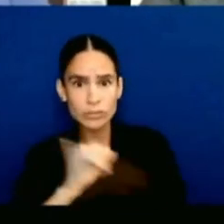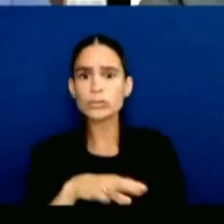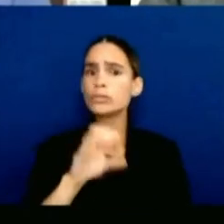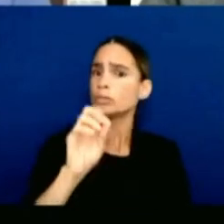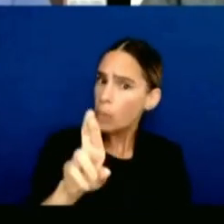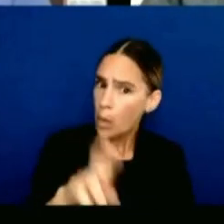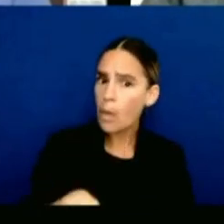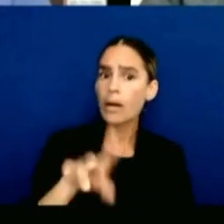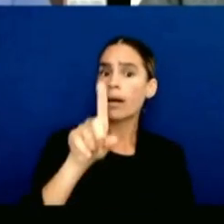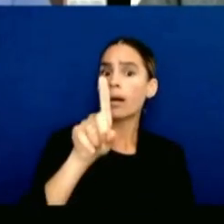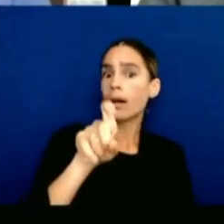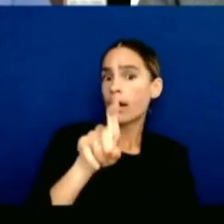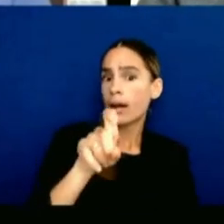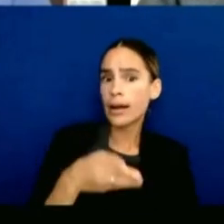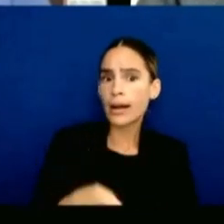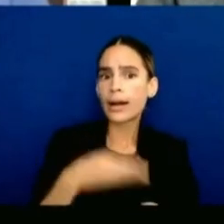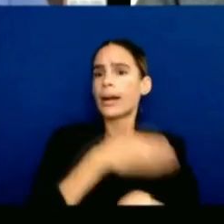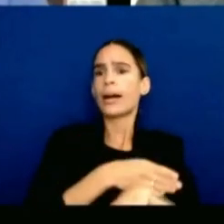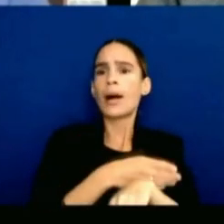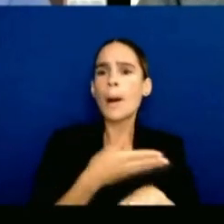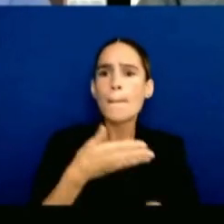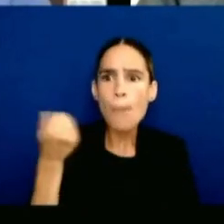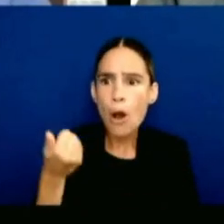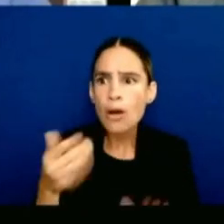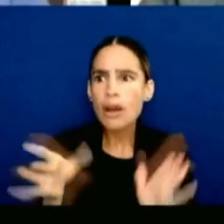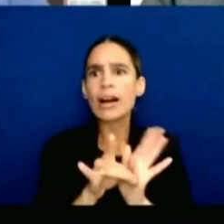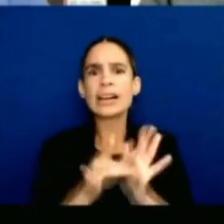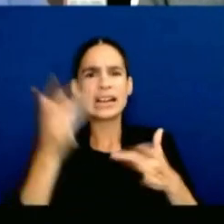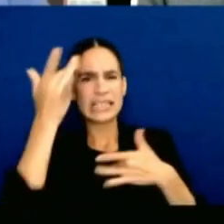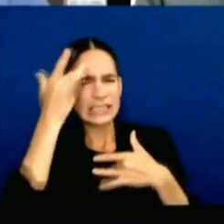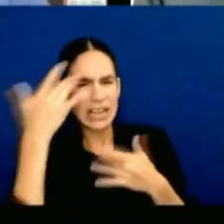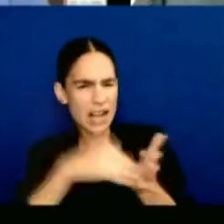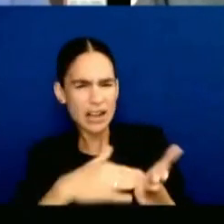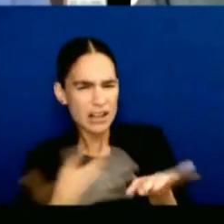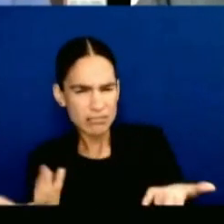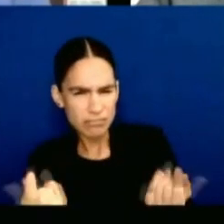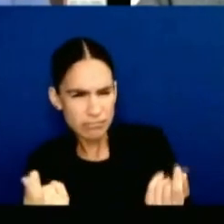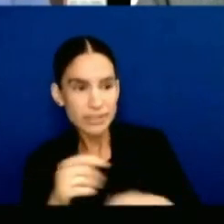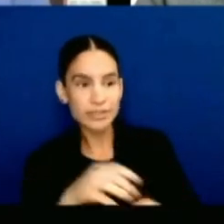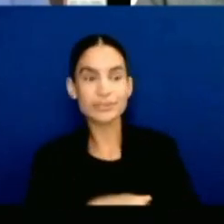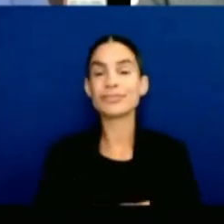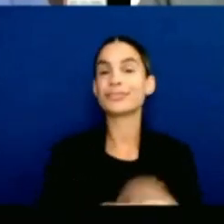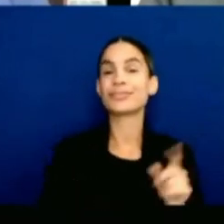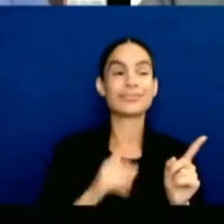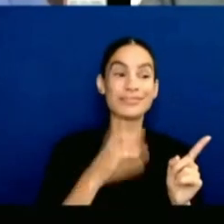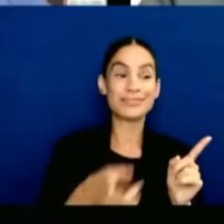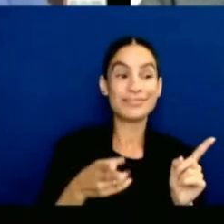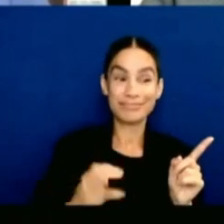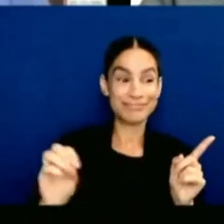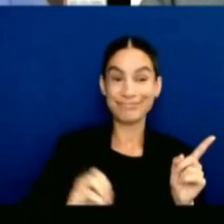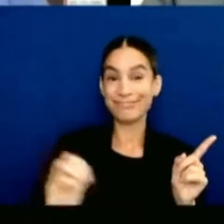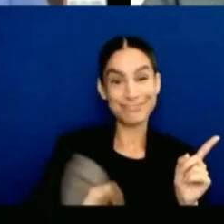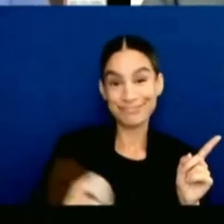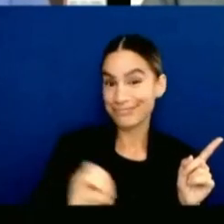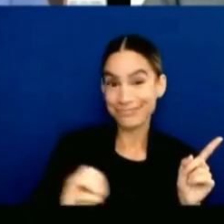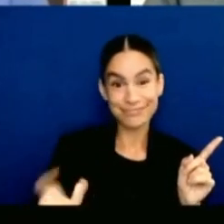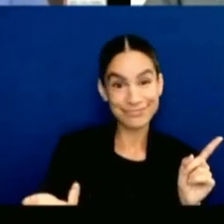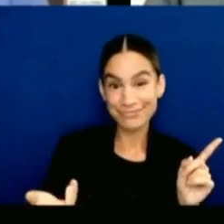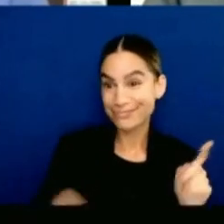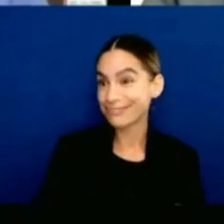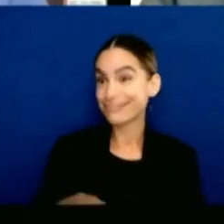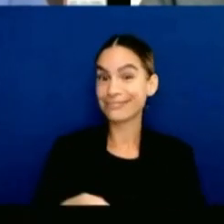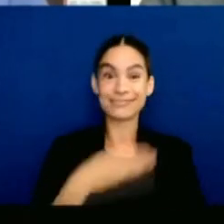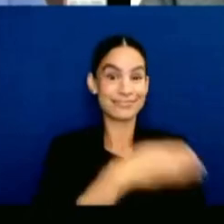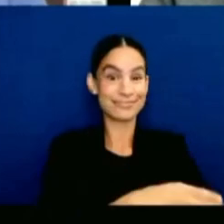are no documented cases where people got better and actually got sick again in the sense of virus